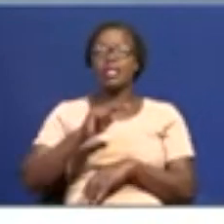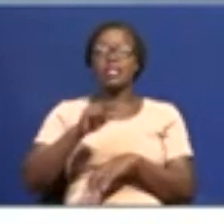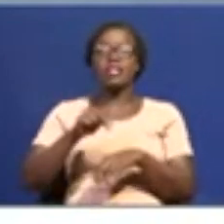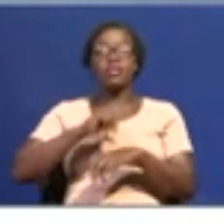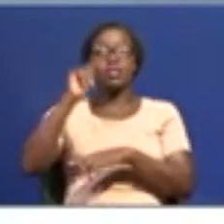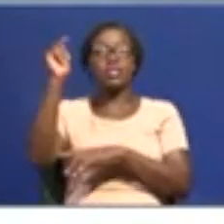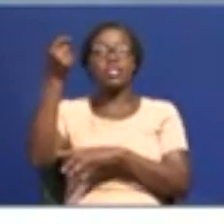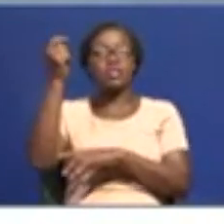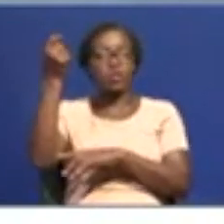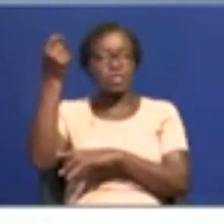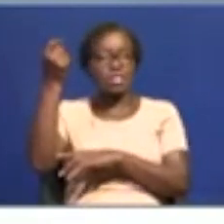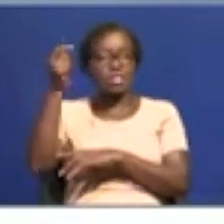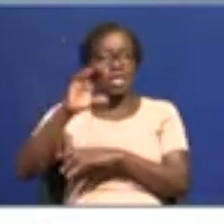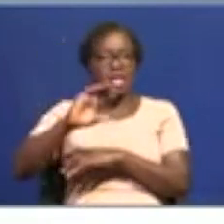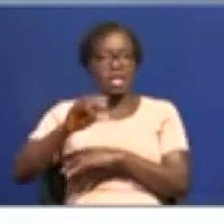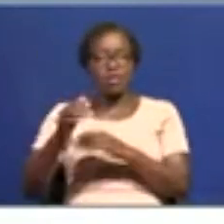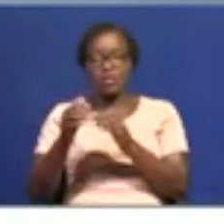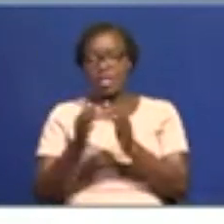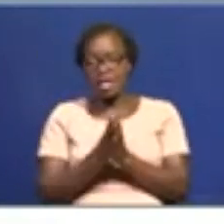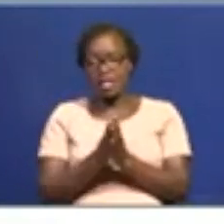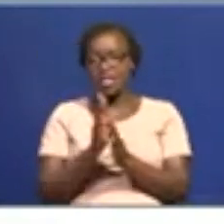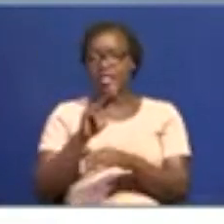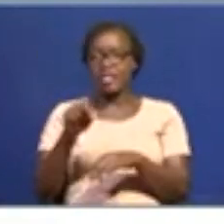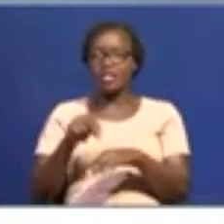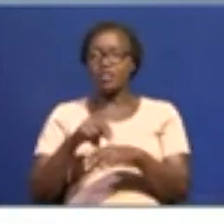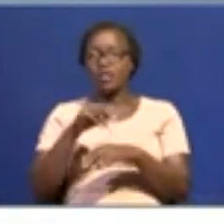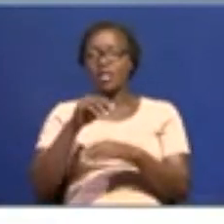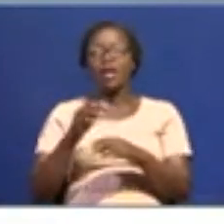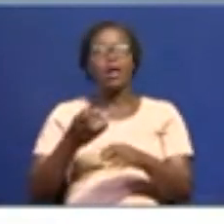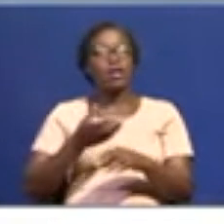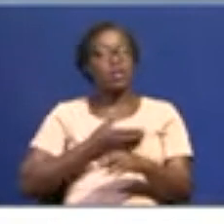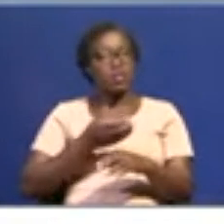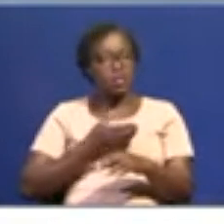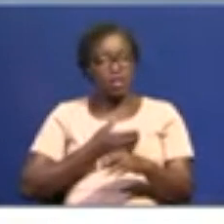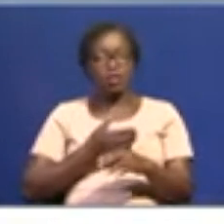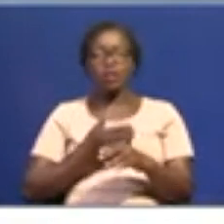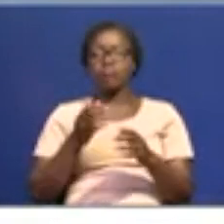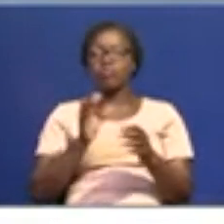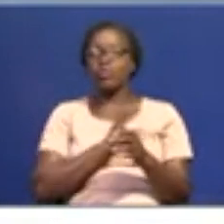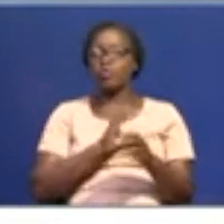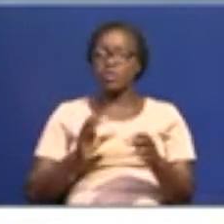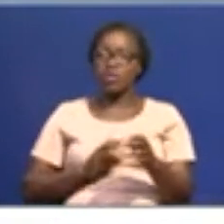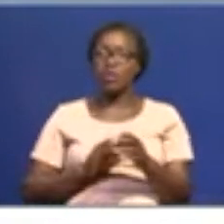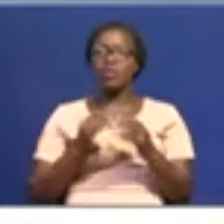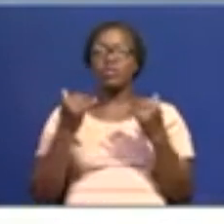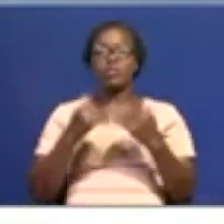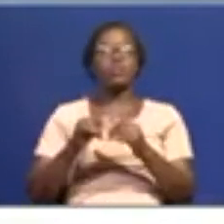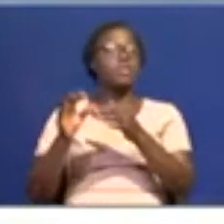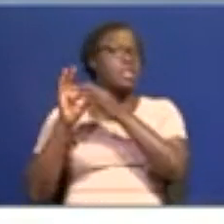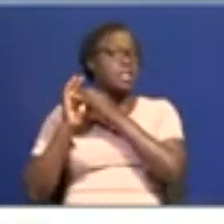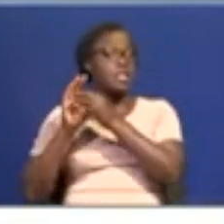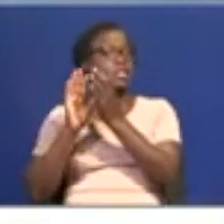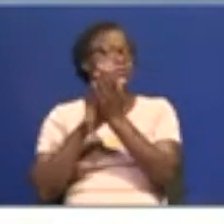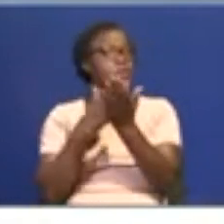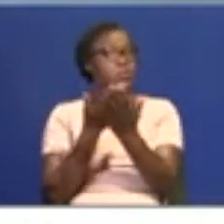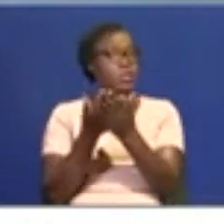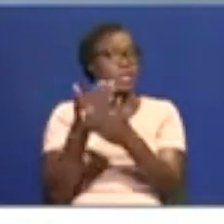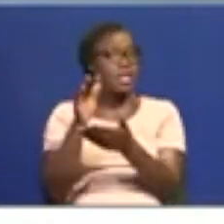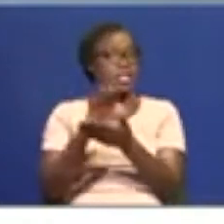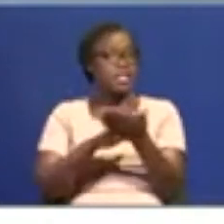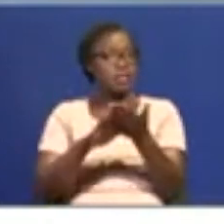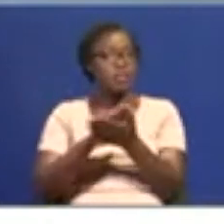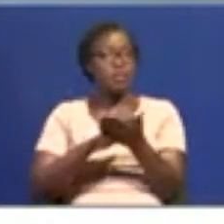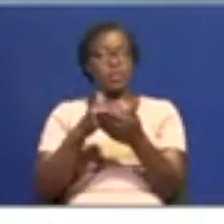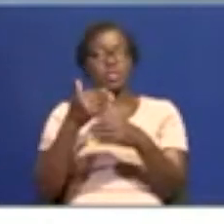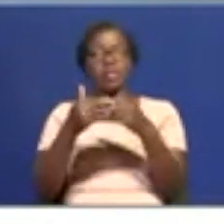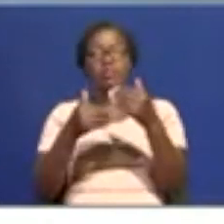and members of the National Assembly Committee on Sports and Culture. A section of MPs also proposed the establishment of the